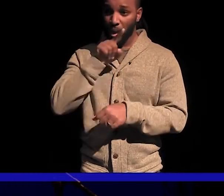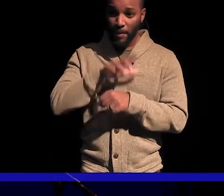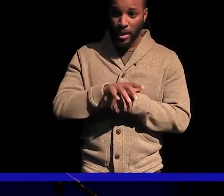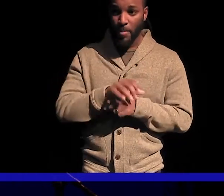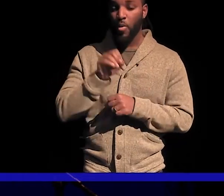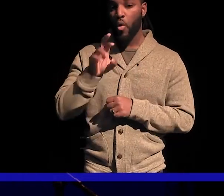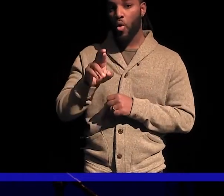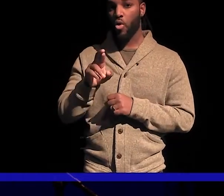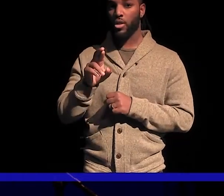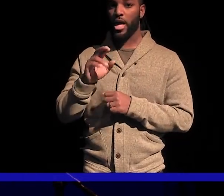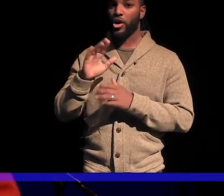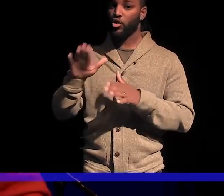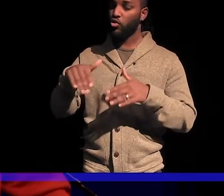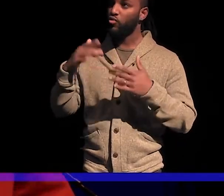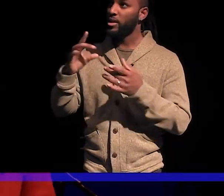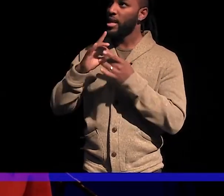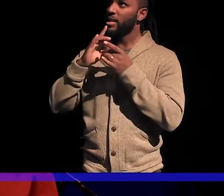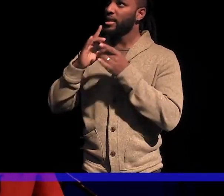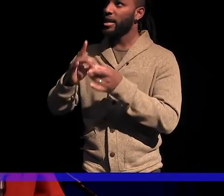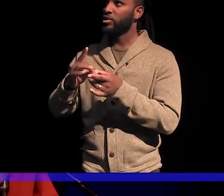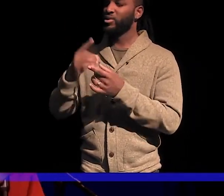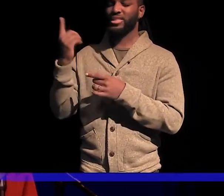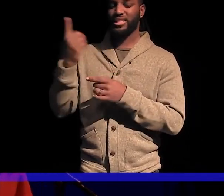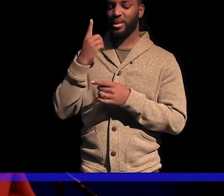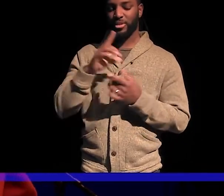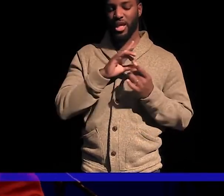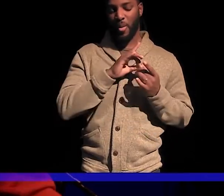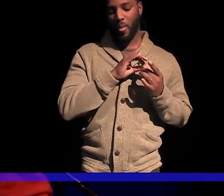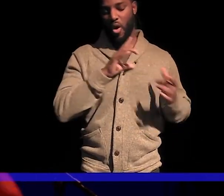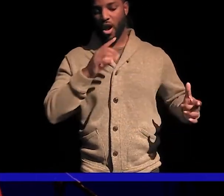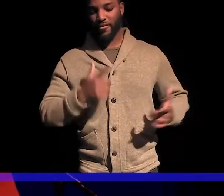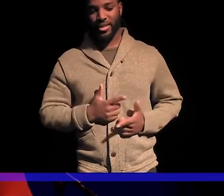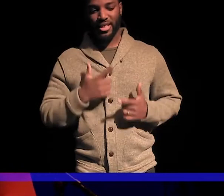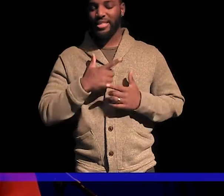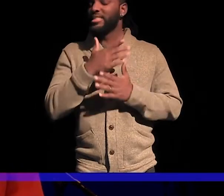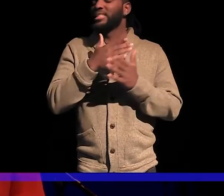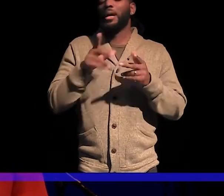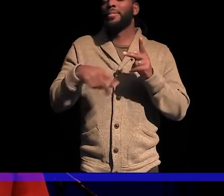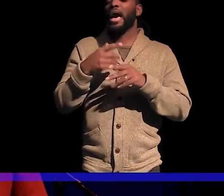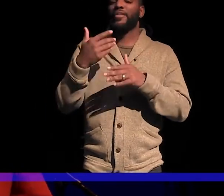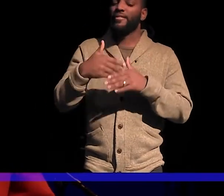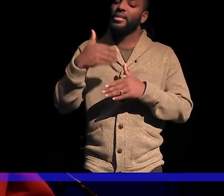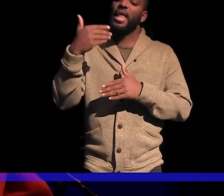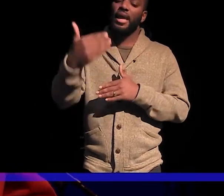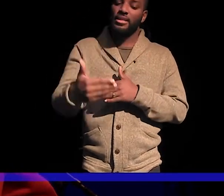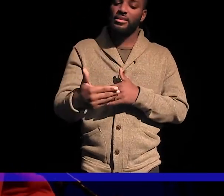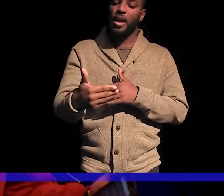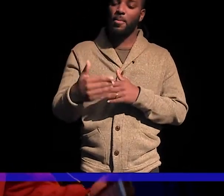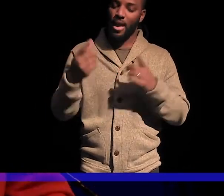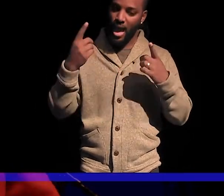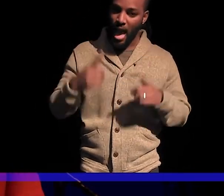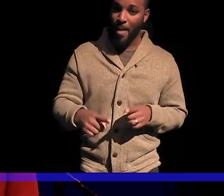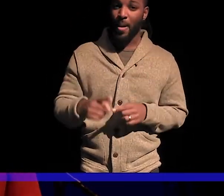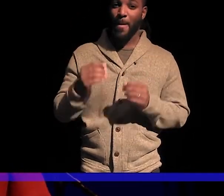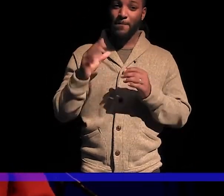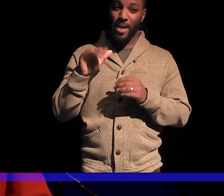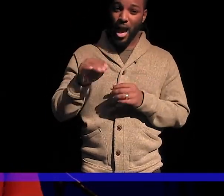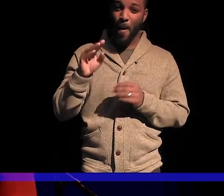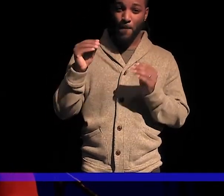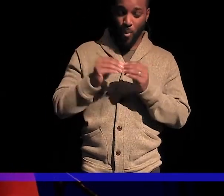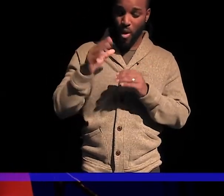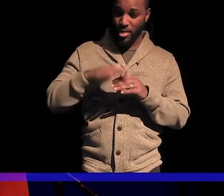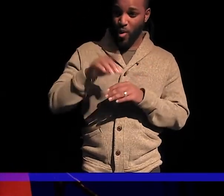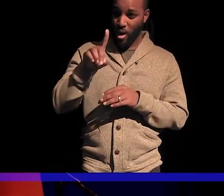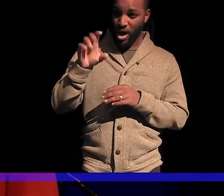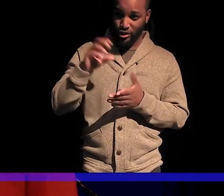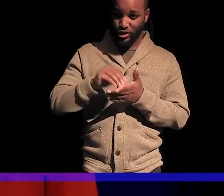or a rededication or a stronghold broken off in their life. Just some type of next step was taken by over 100